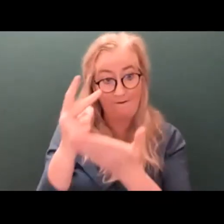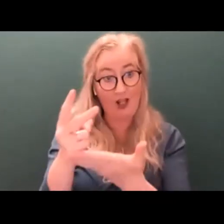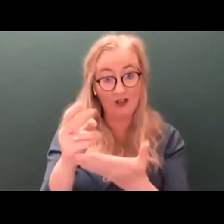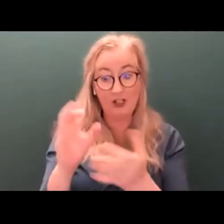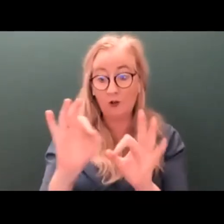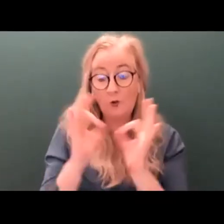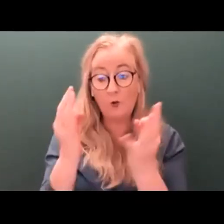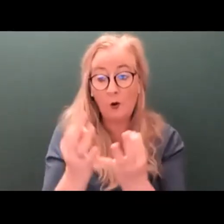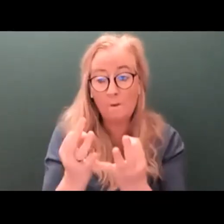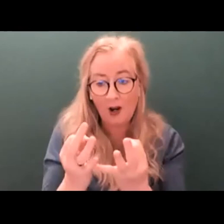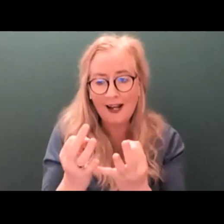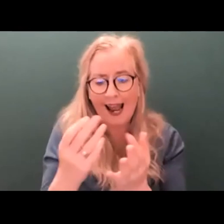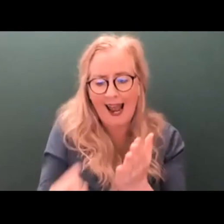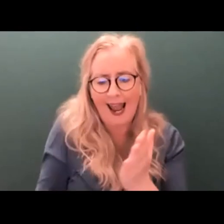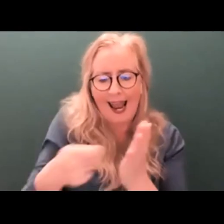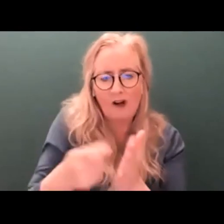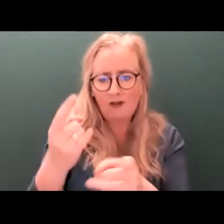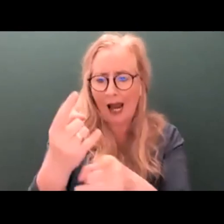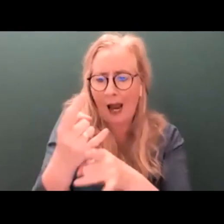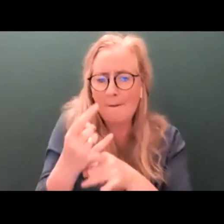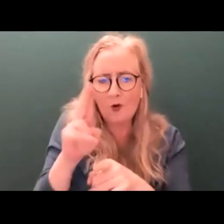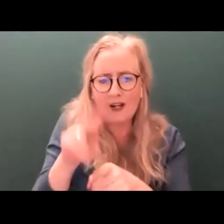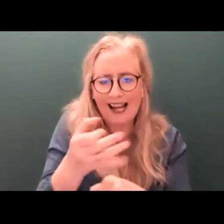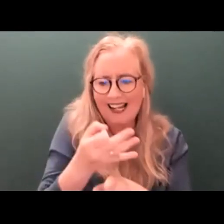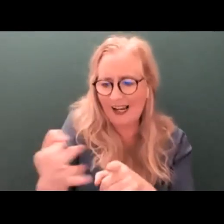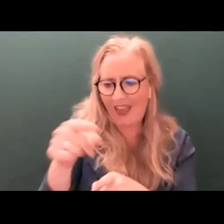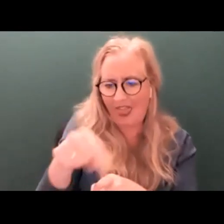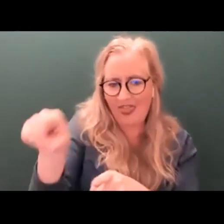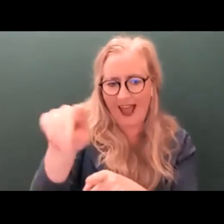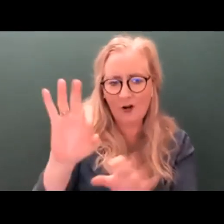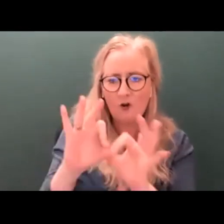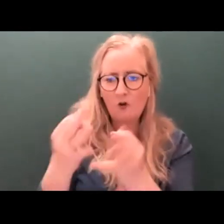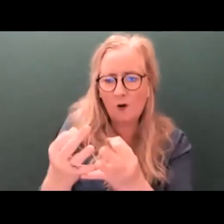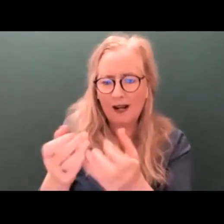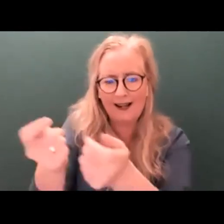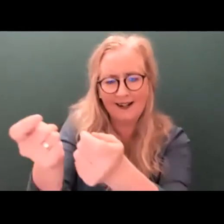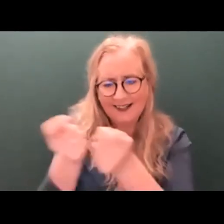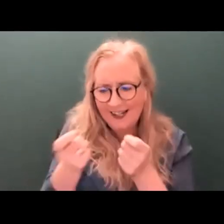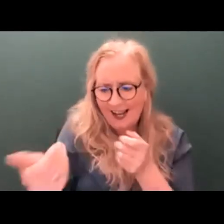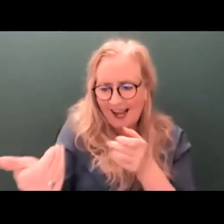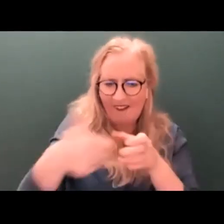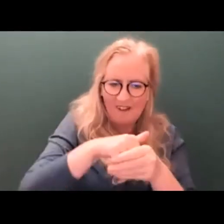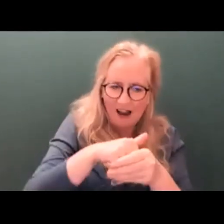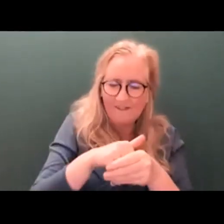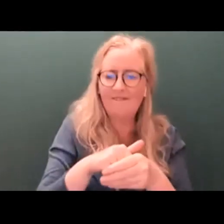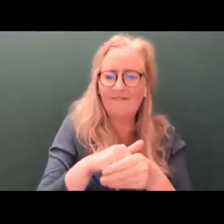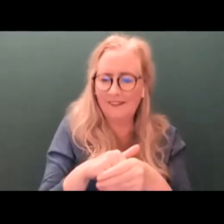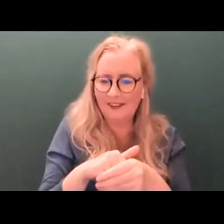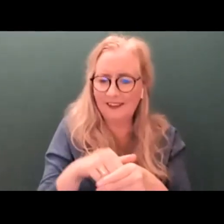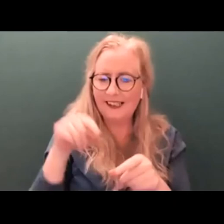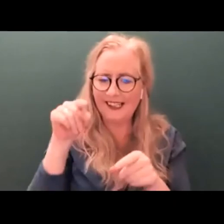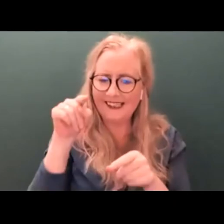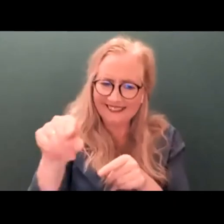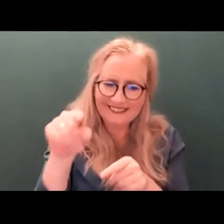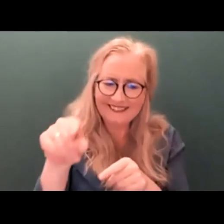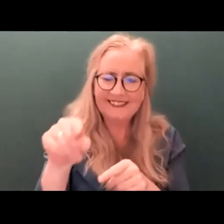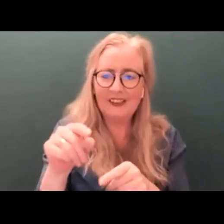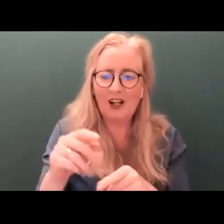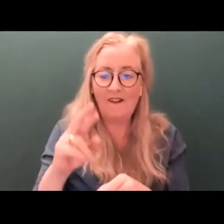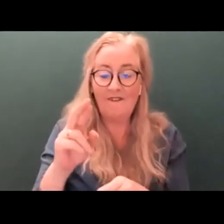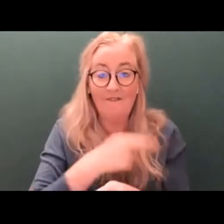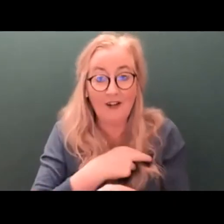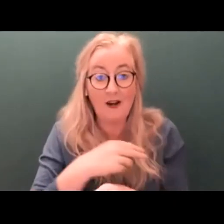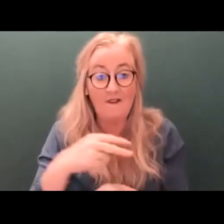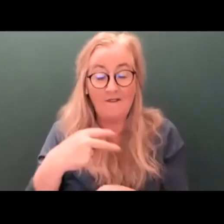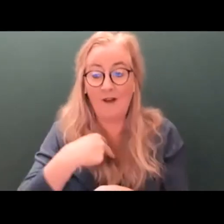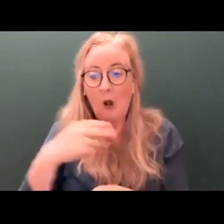the extra help that you can give to this group to bring them, to get them involved is really, you know, very important